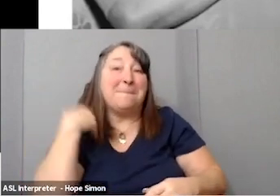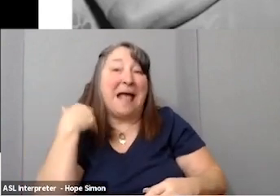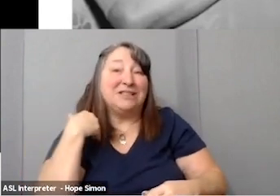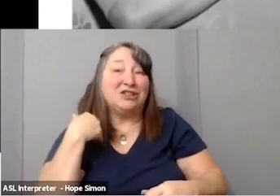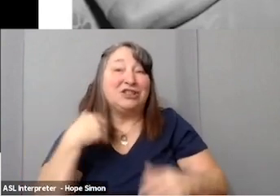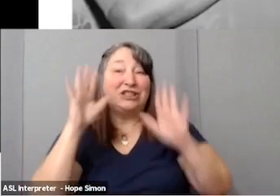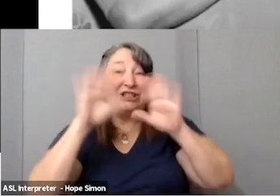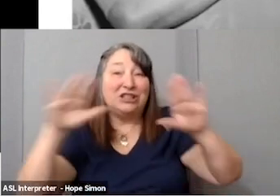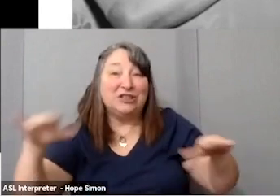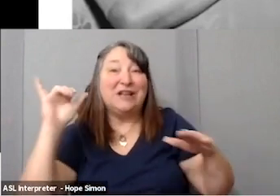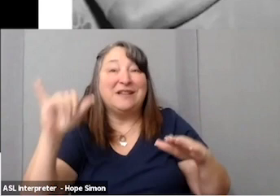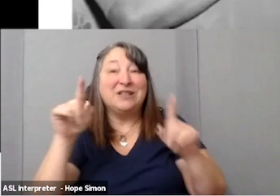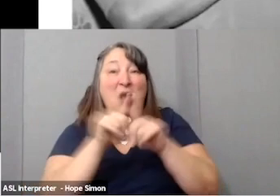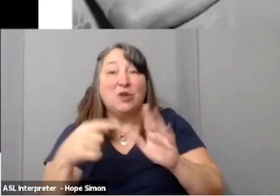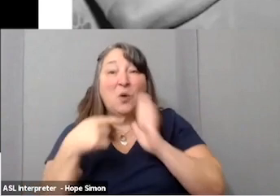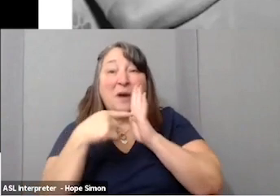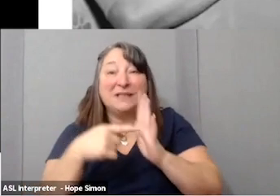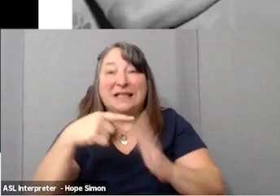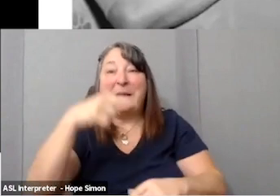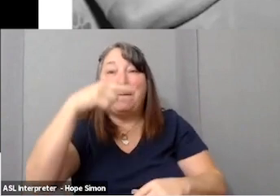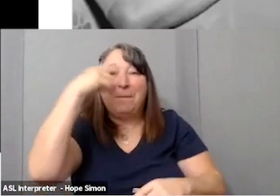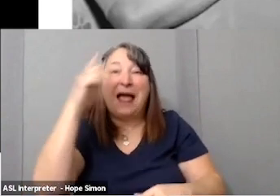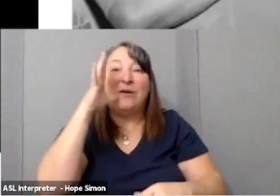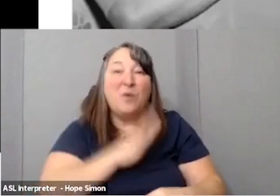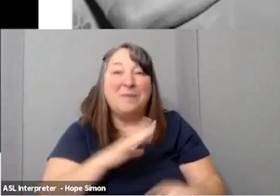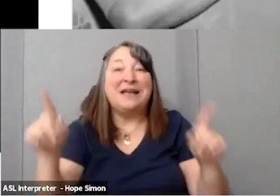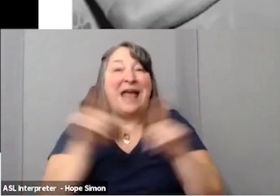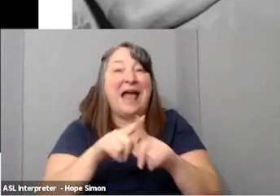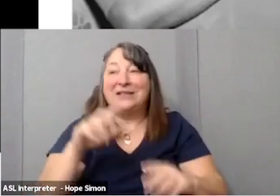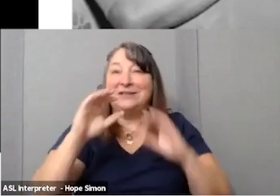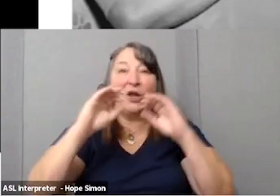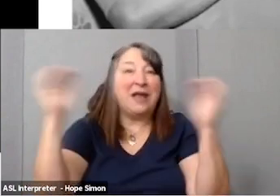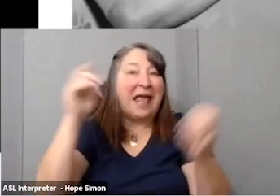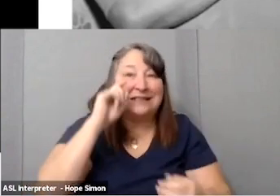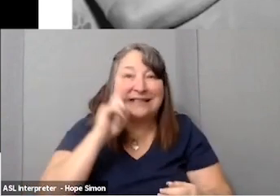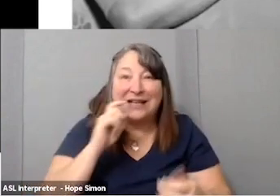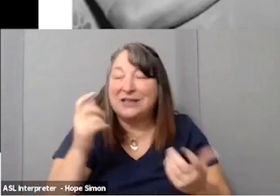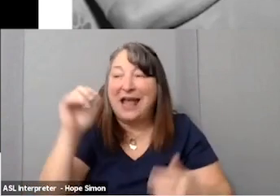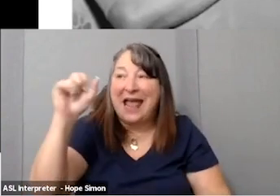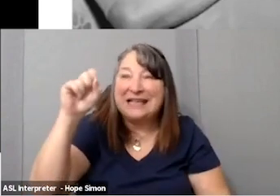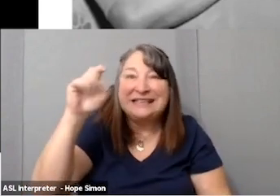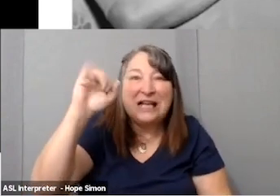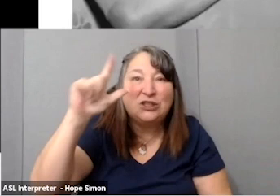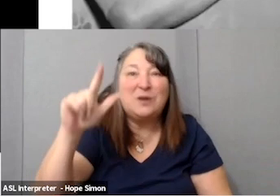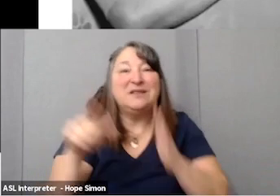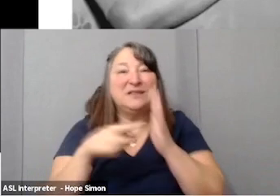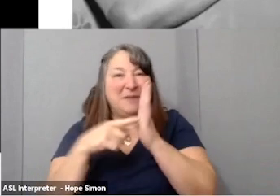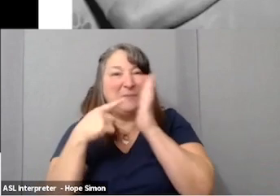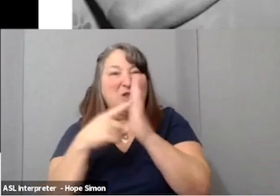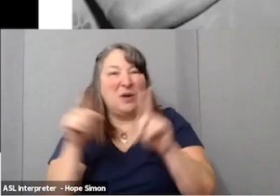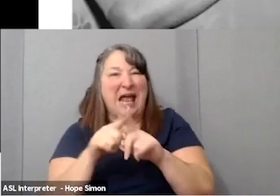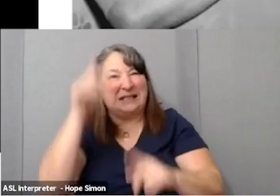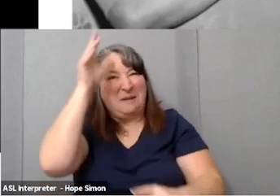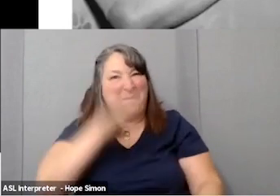also represents Black women as asexual, as sometimes masculine, and a woman